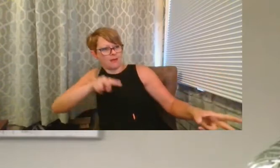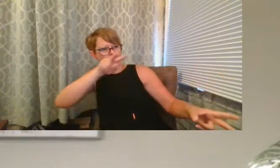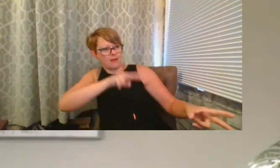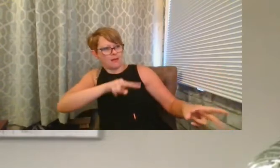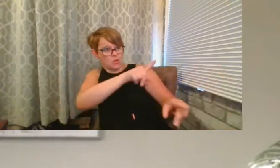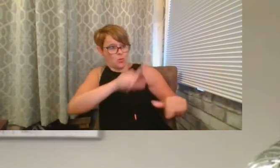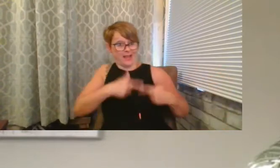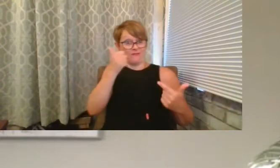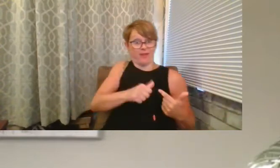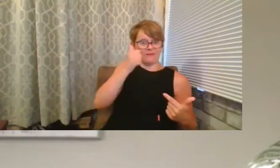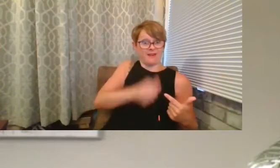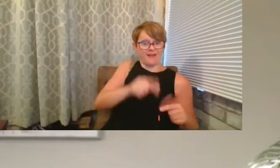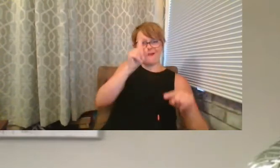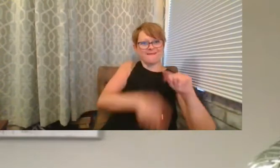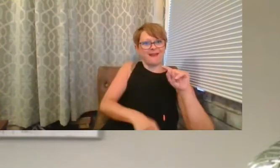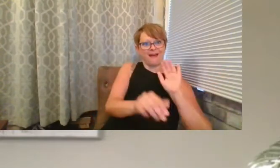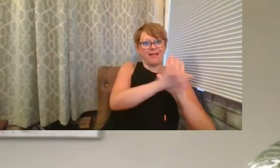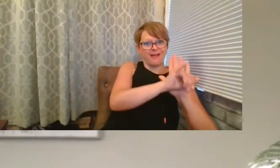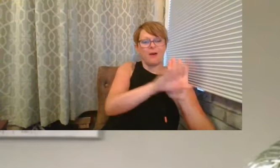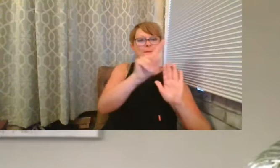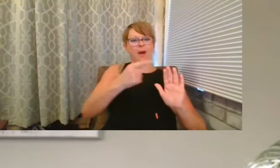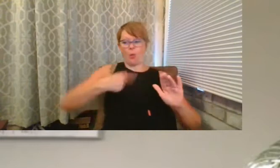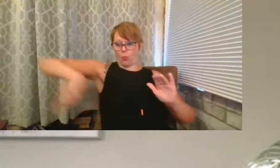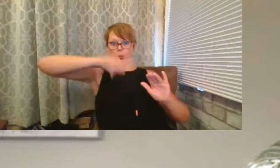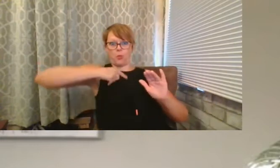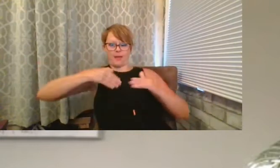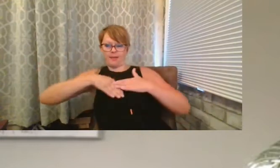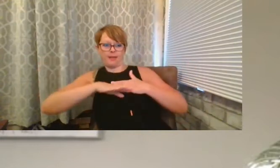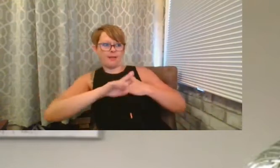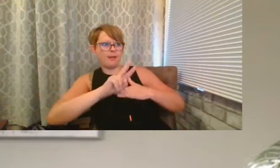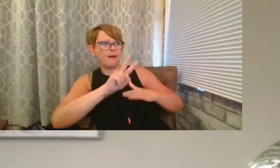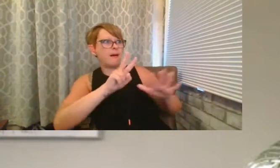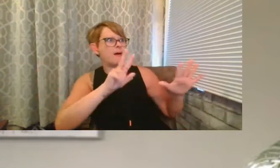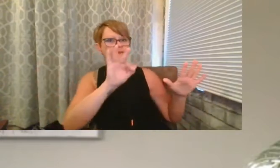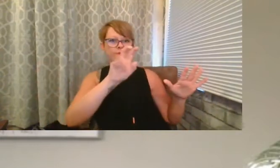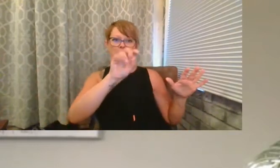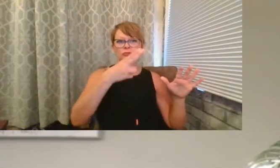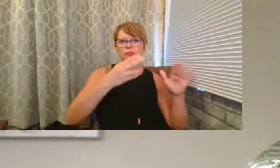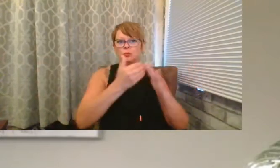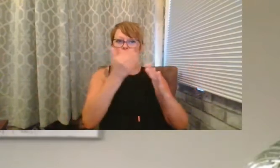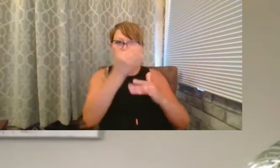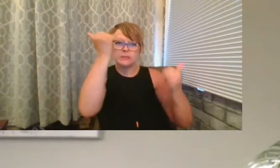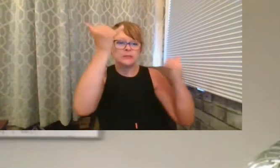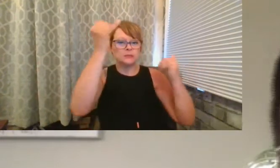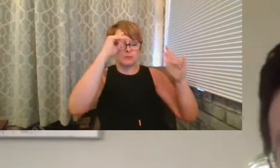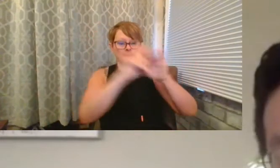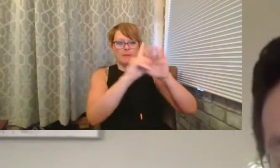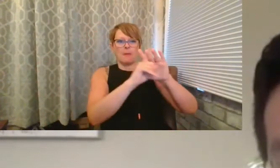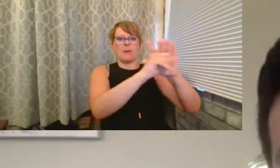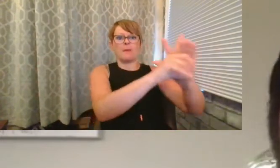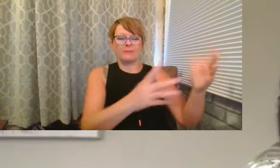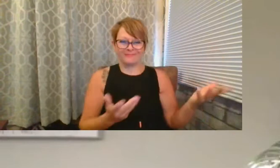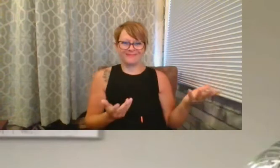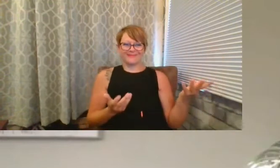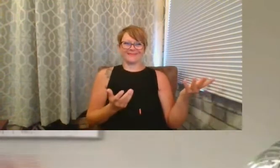spot. And you bring that diversity of thought with you. And I think like that's why a lot of entrepreneurs are